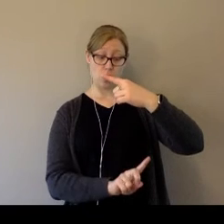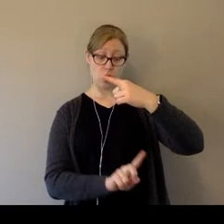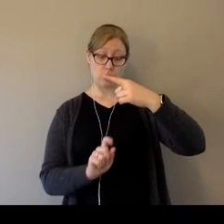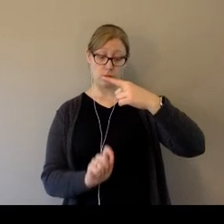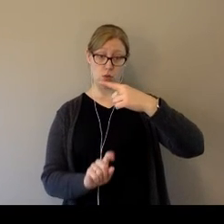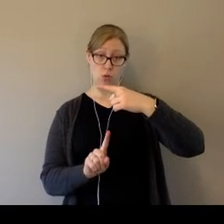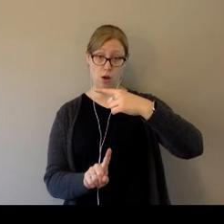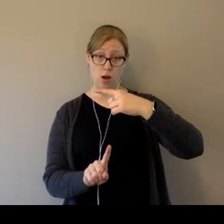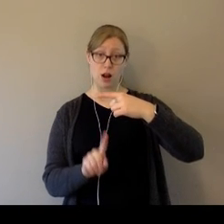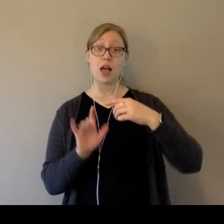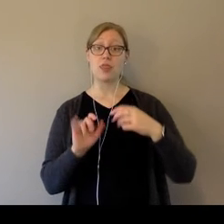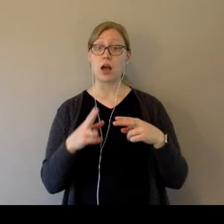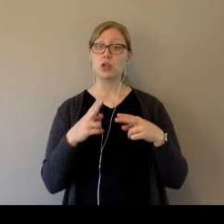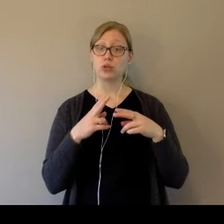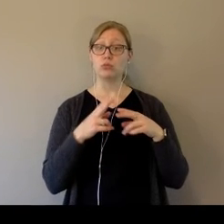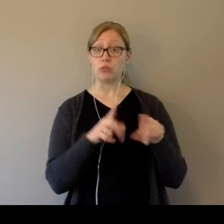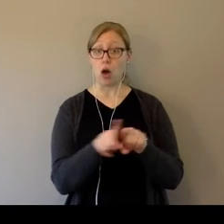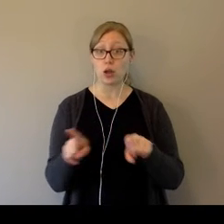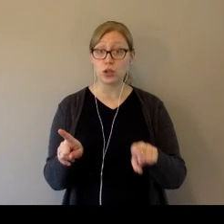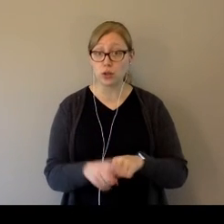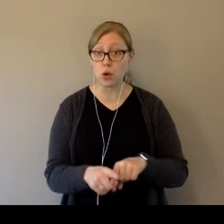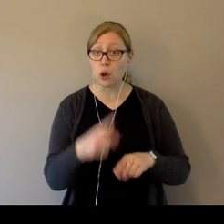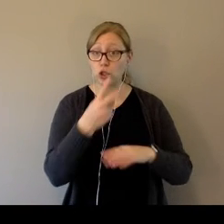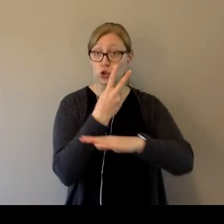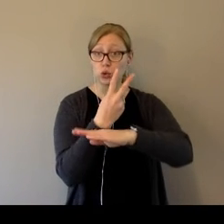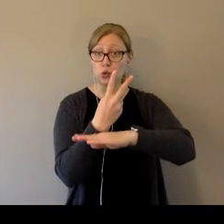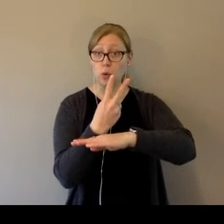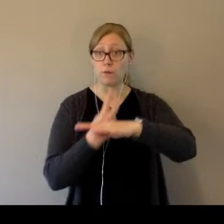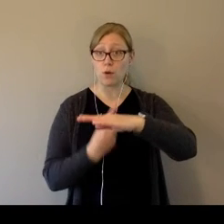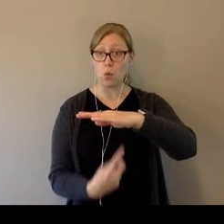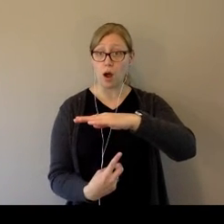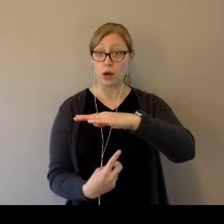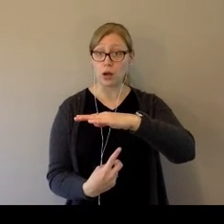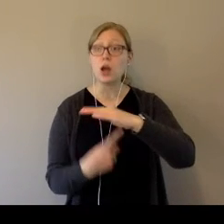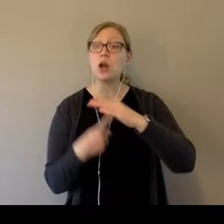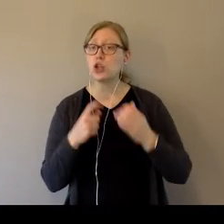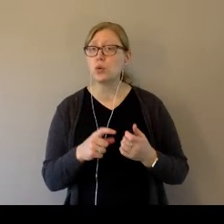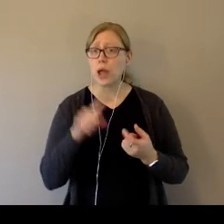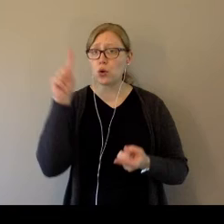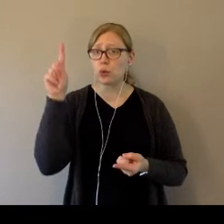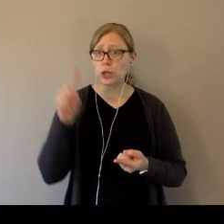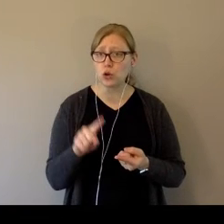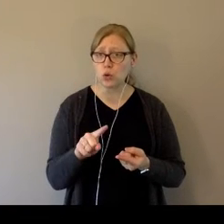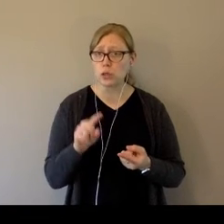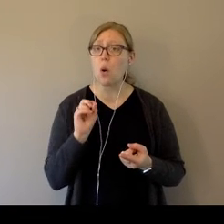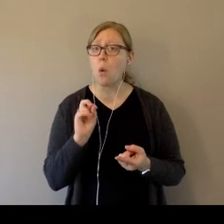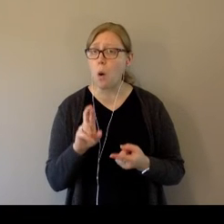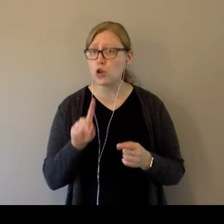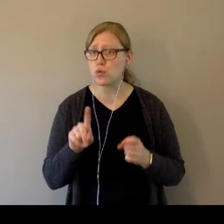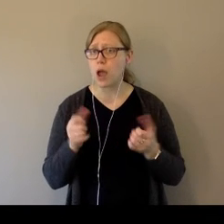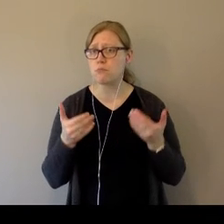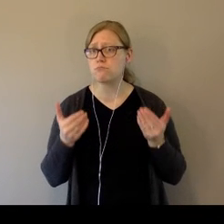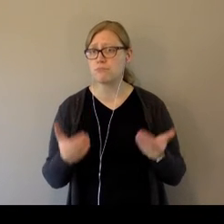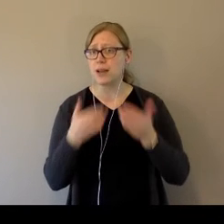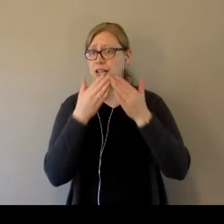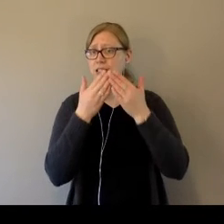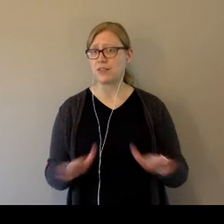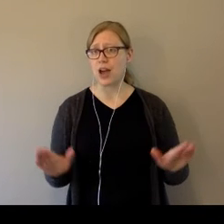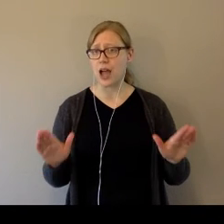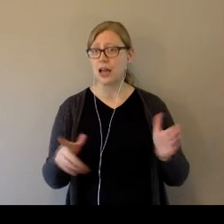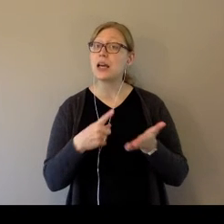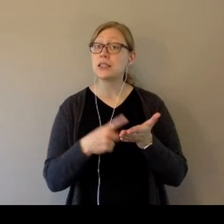reduce that. You can reduce it as a fraction. You can also outright divide it. Sometimes when you have decimals, it's easier to just divide